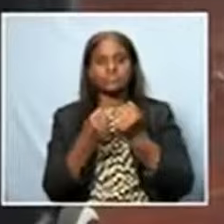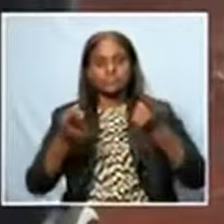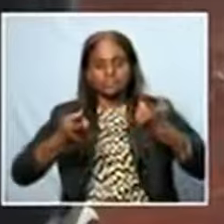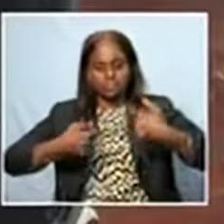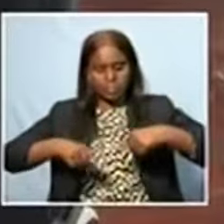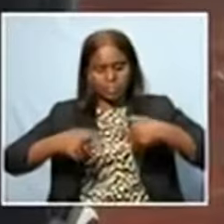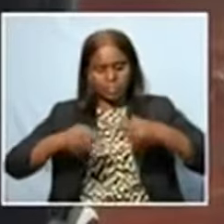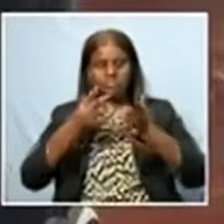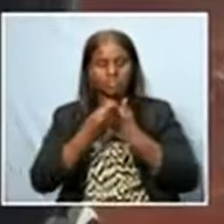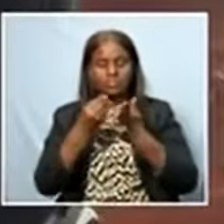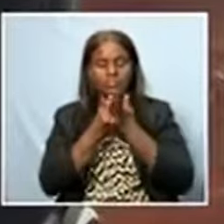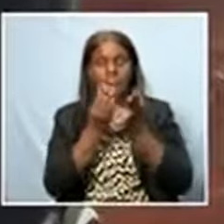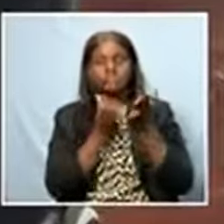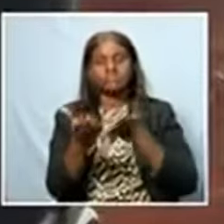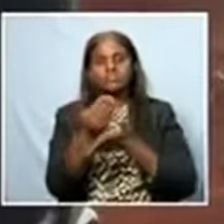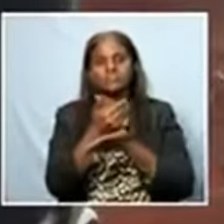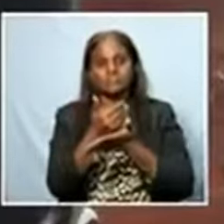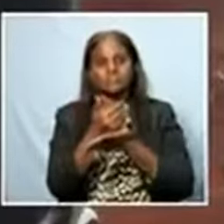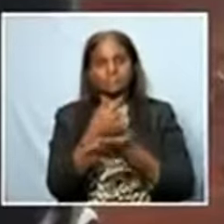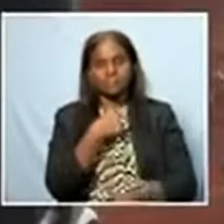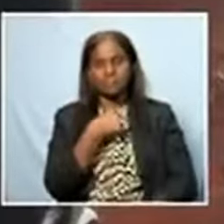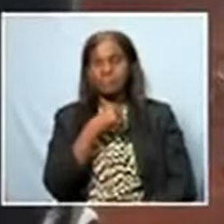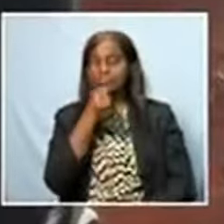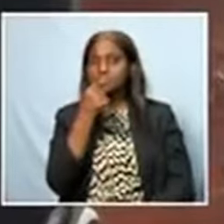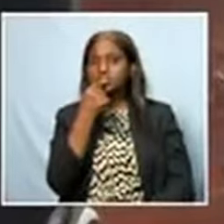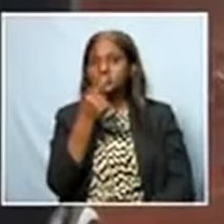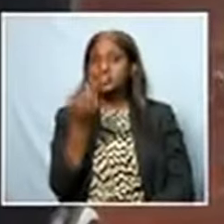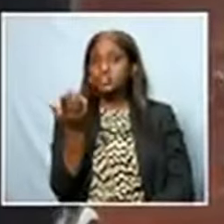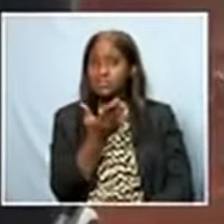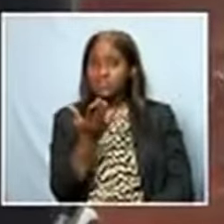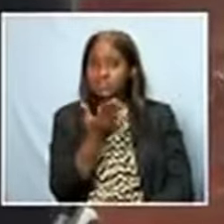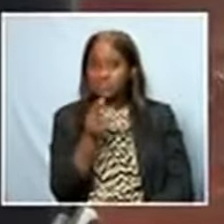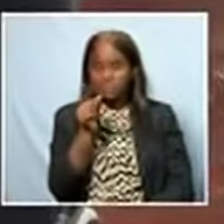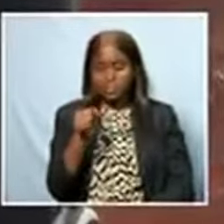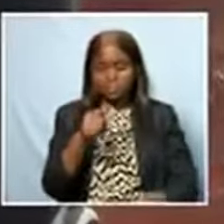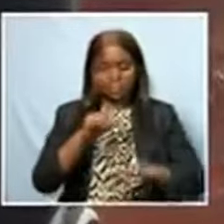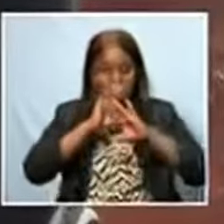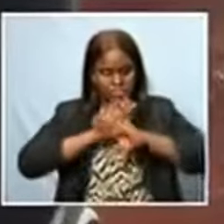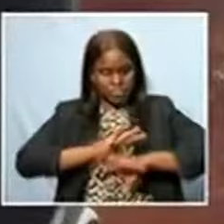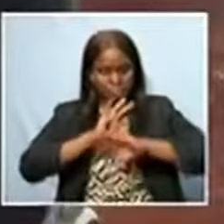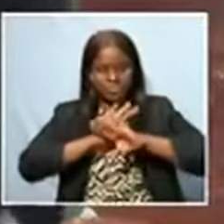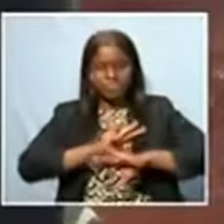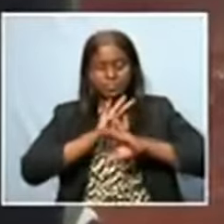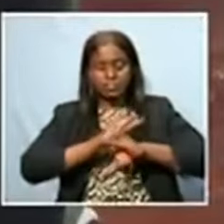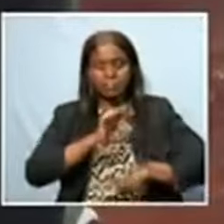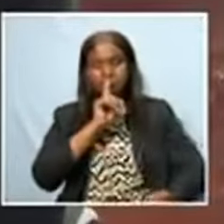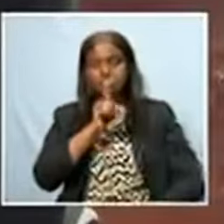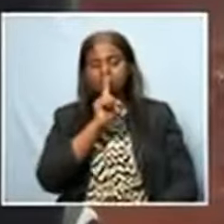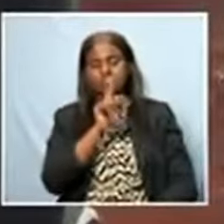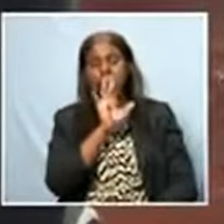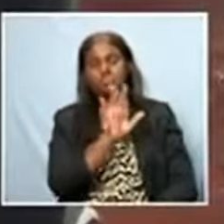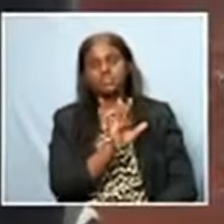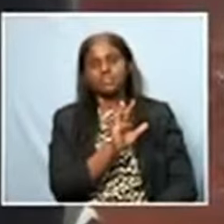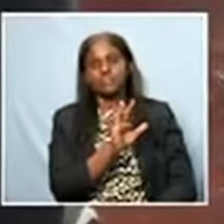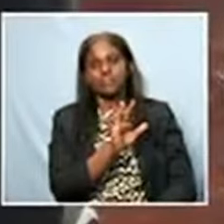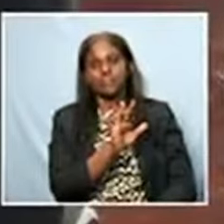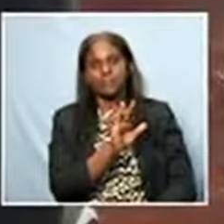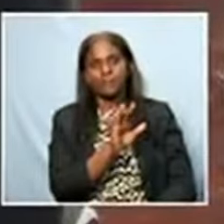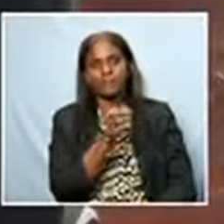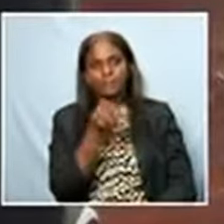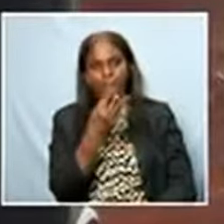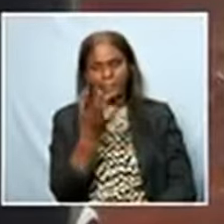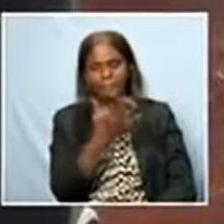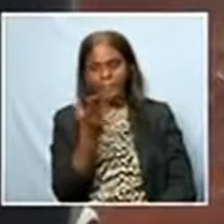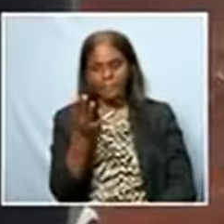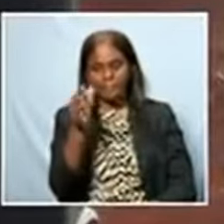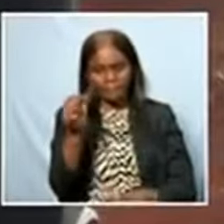resource mobilization. Having said that, the comforting fact is that most of this milk